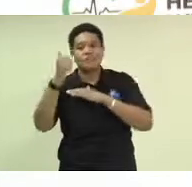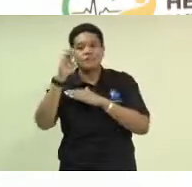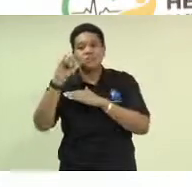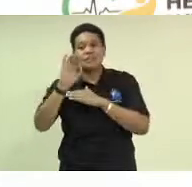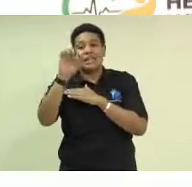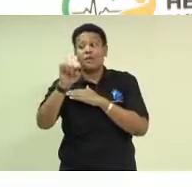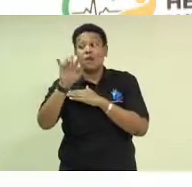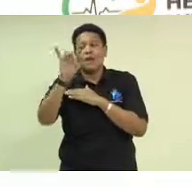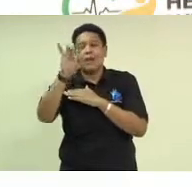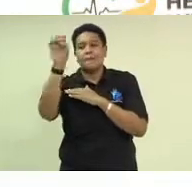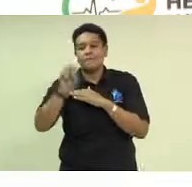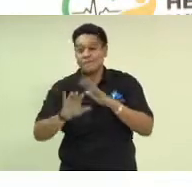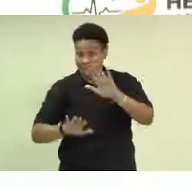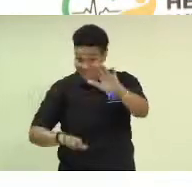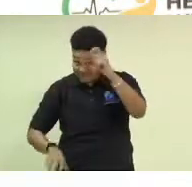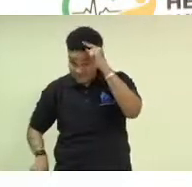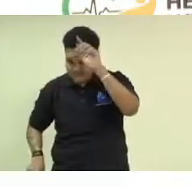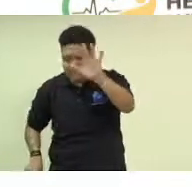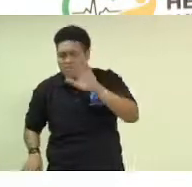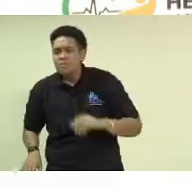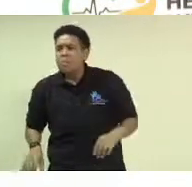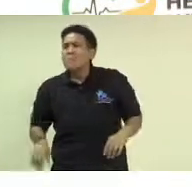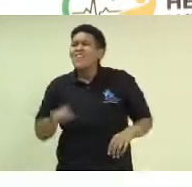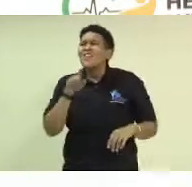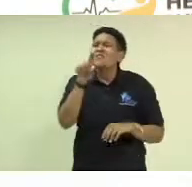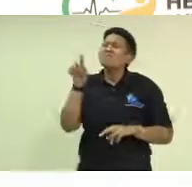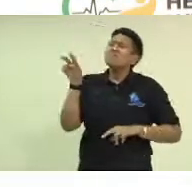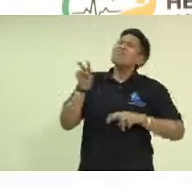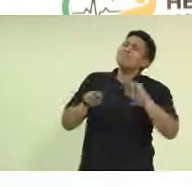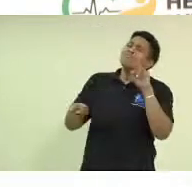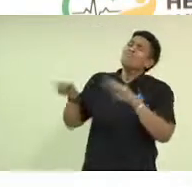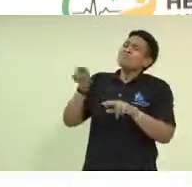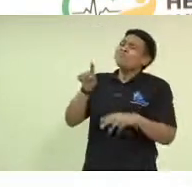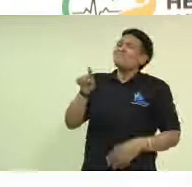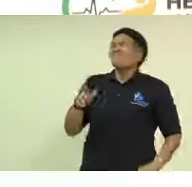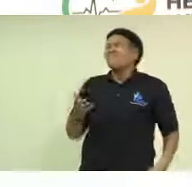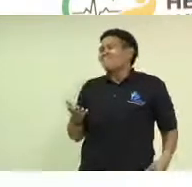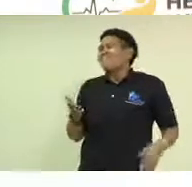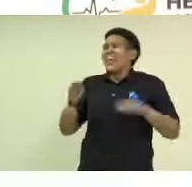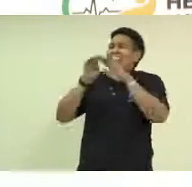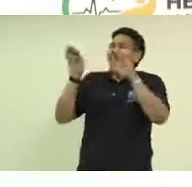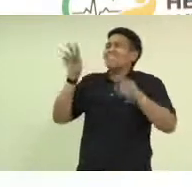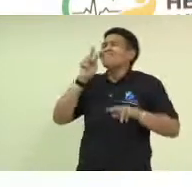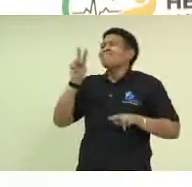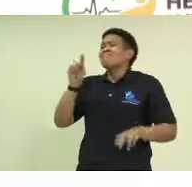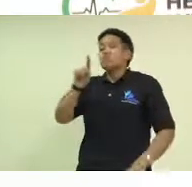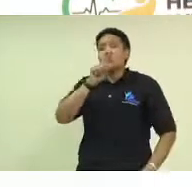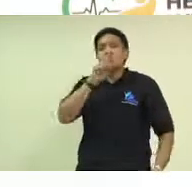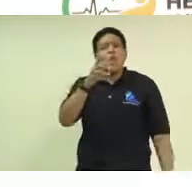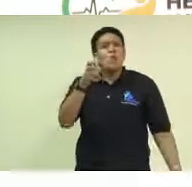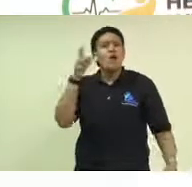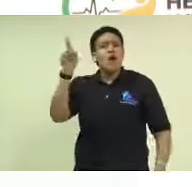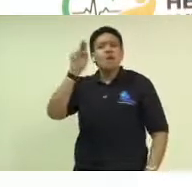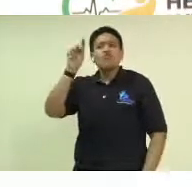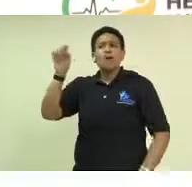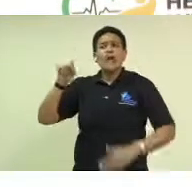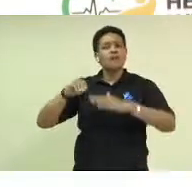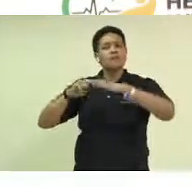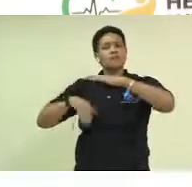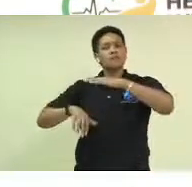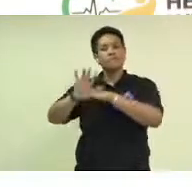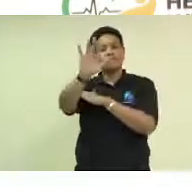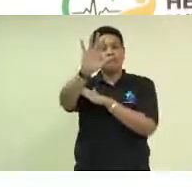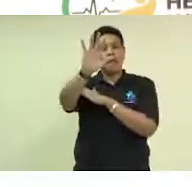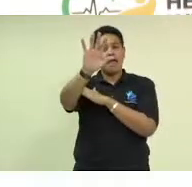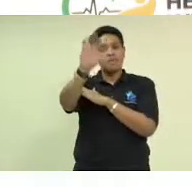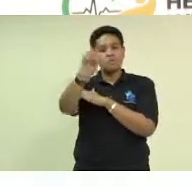9.8%. Now, from a benchmarking contextual level, you really want that rate to be